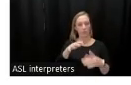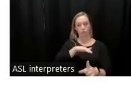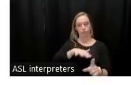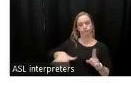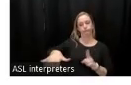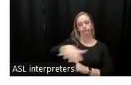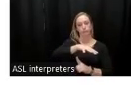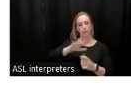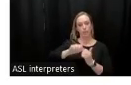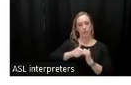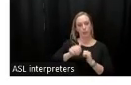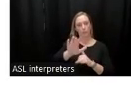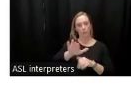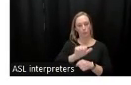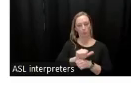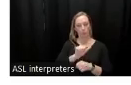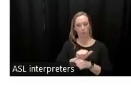work,